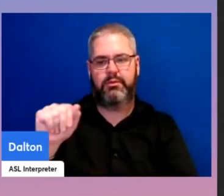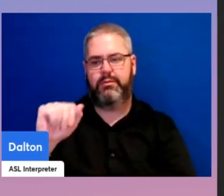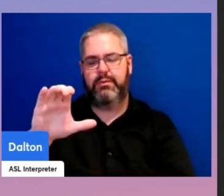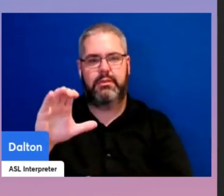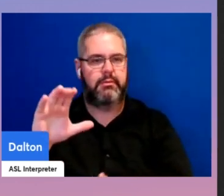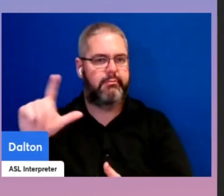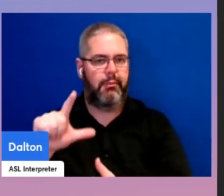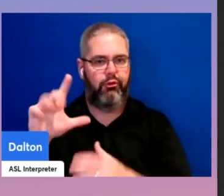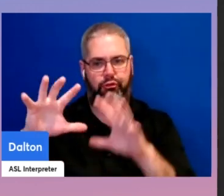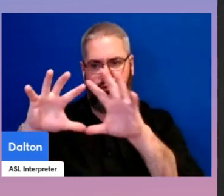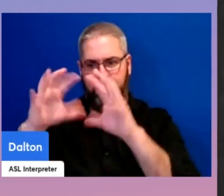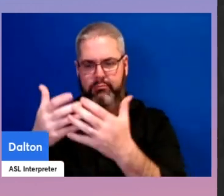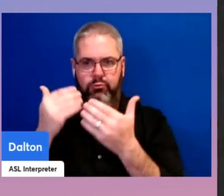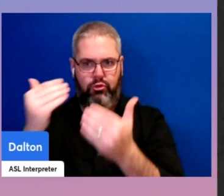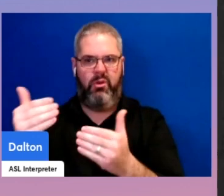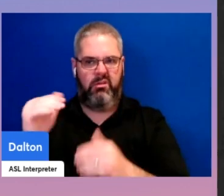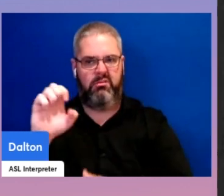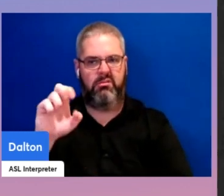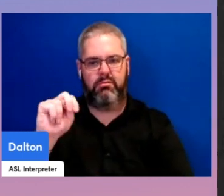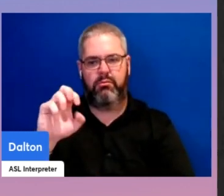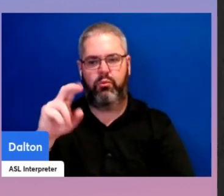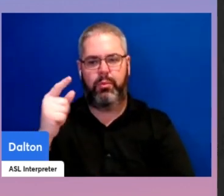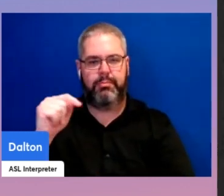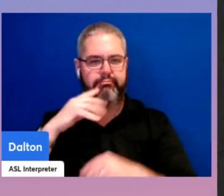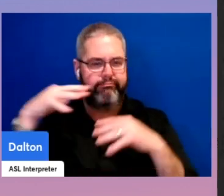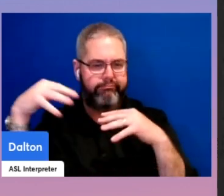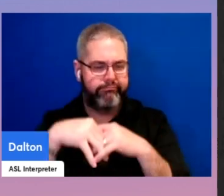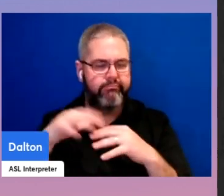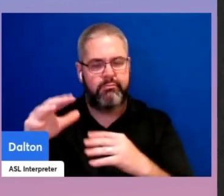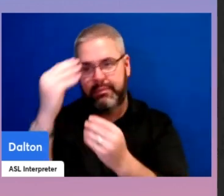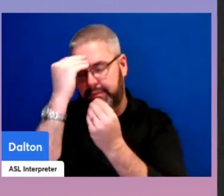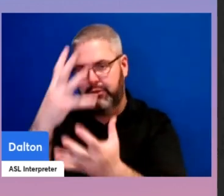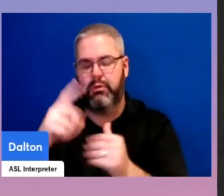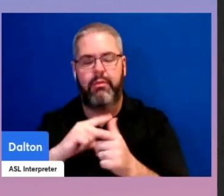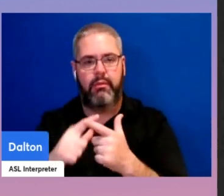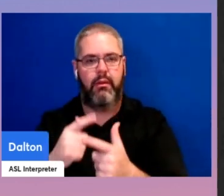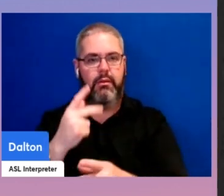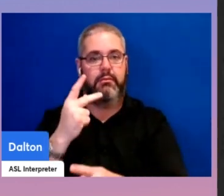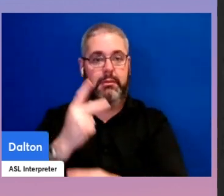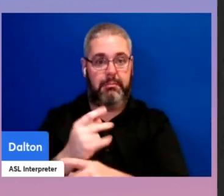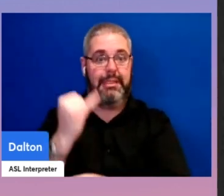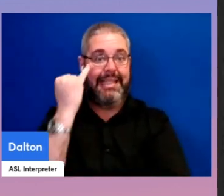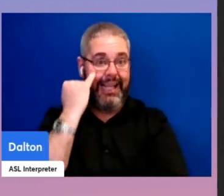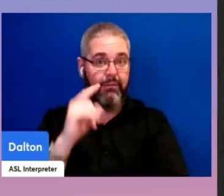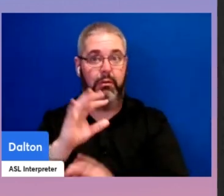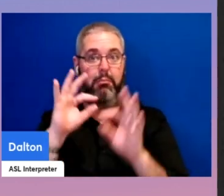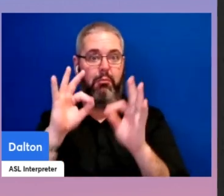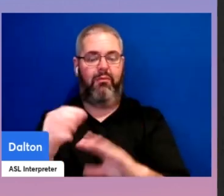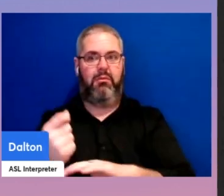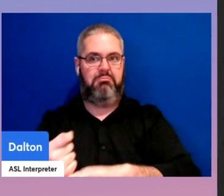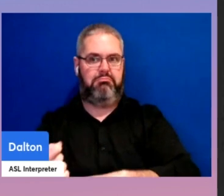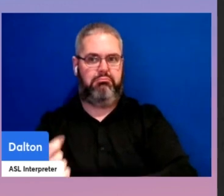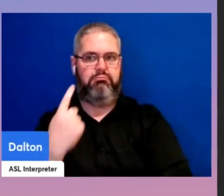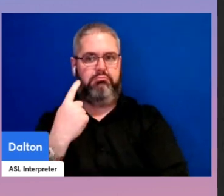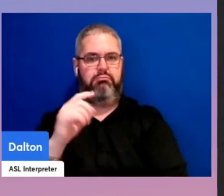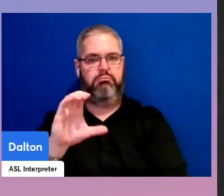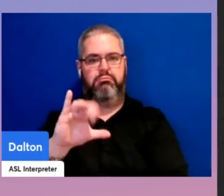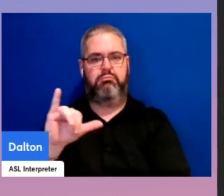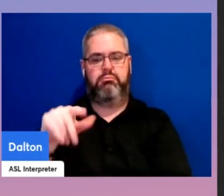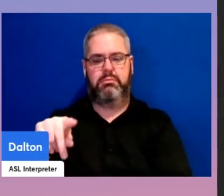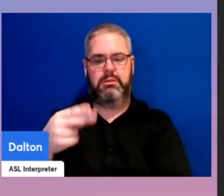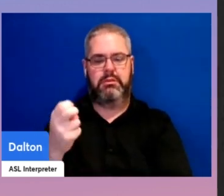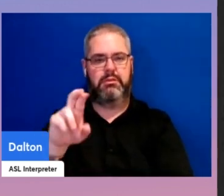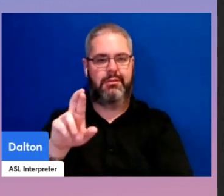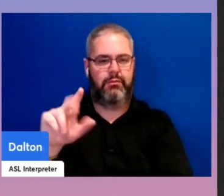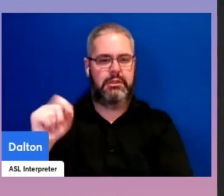data for us. And if all works out well, we should get back the ciphertext. Now, let's go ahead and have a look at